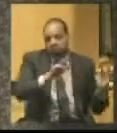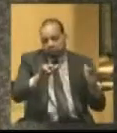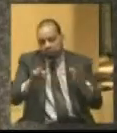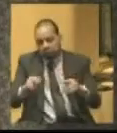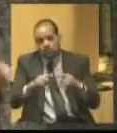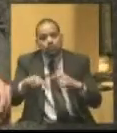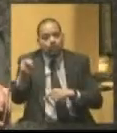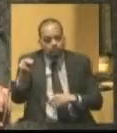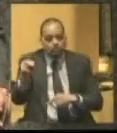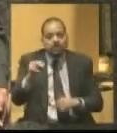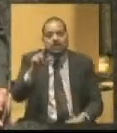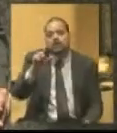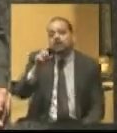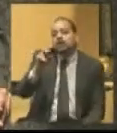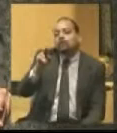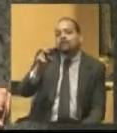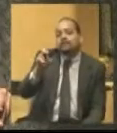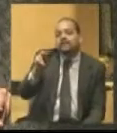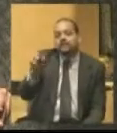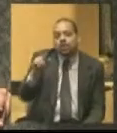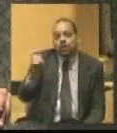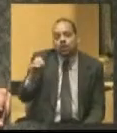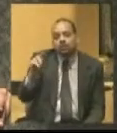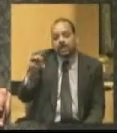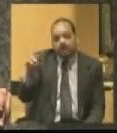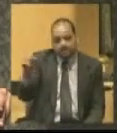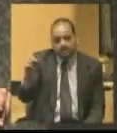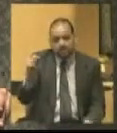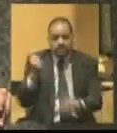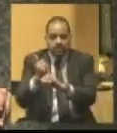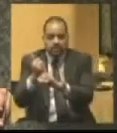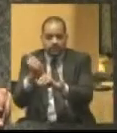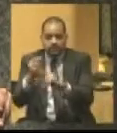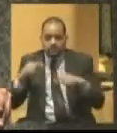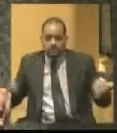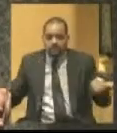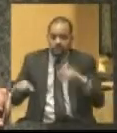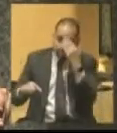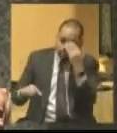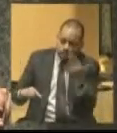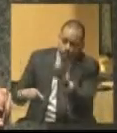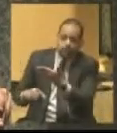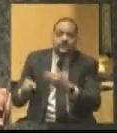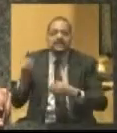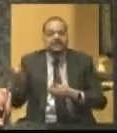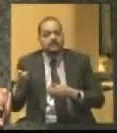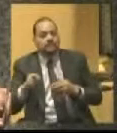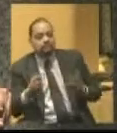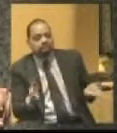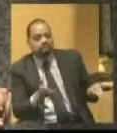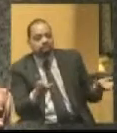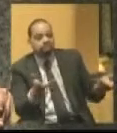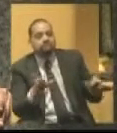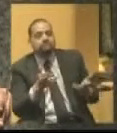Lorenzo Thomas was the most well-known and influential Union officer engaged in the systematic enticement of slaves, but there were others operating